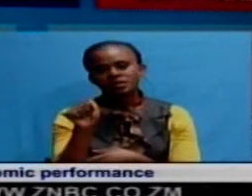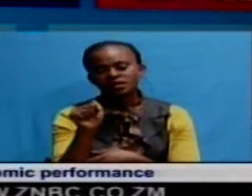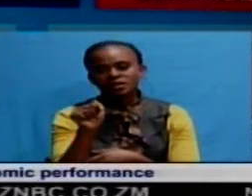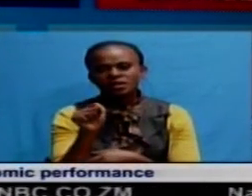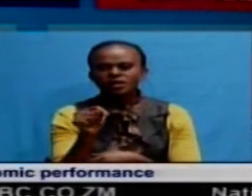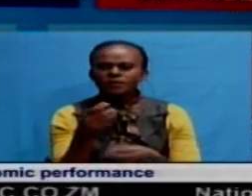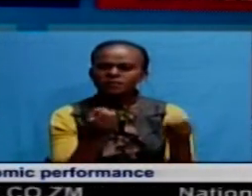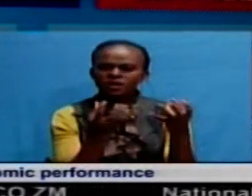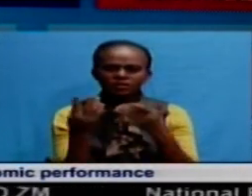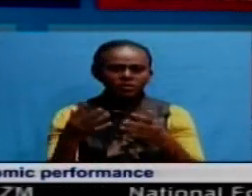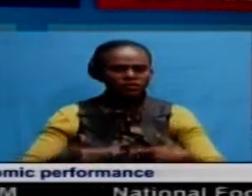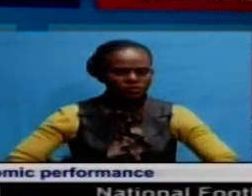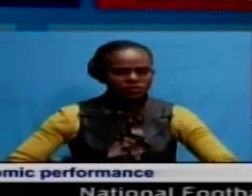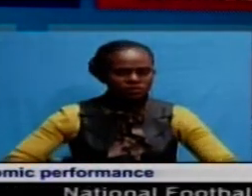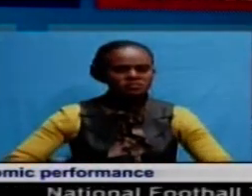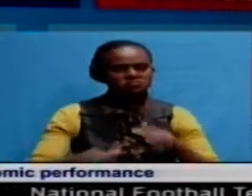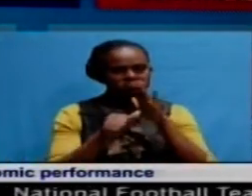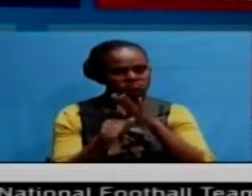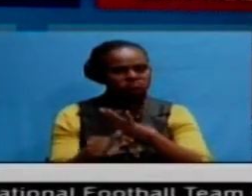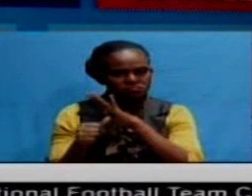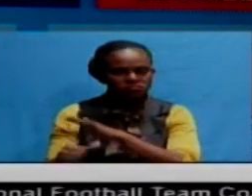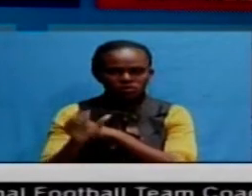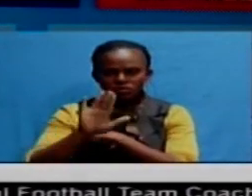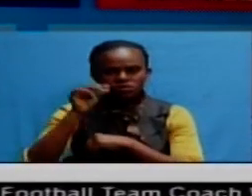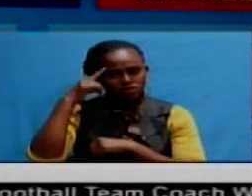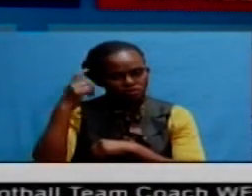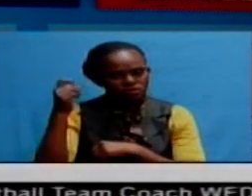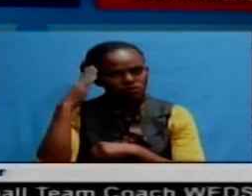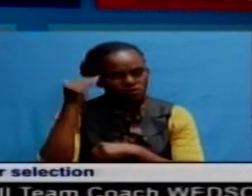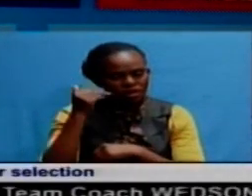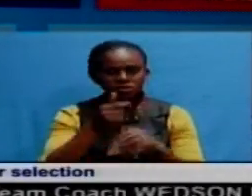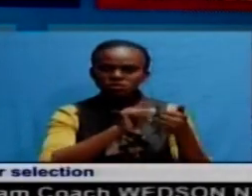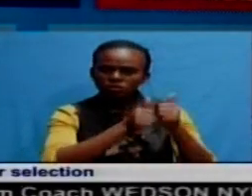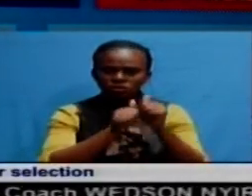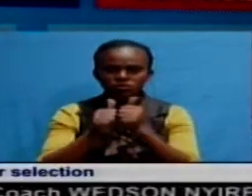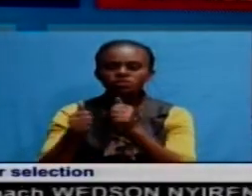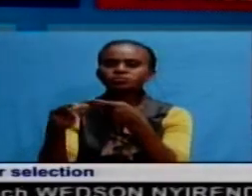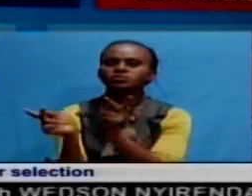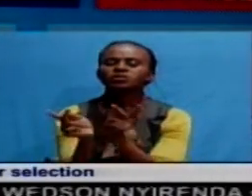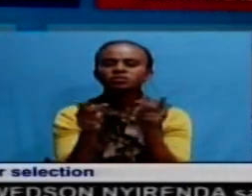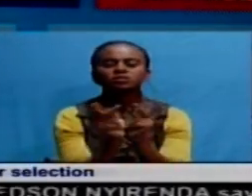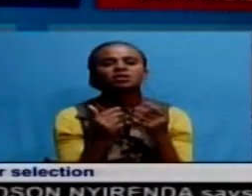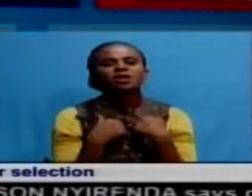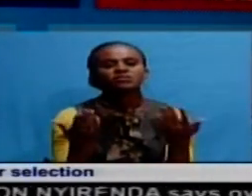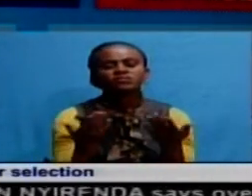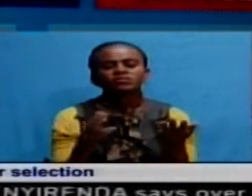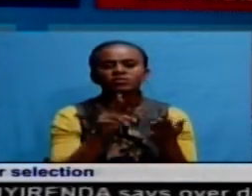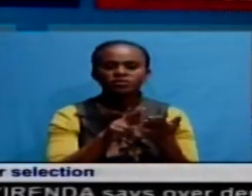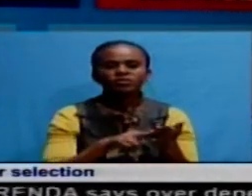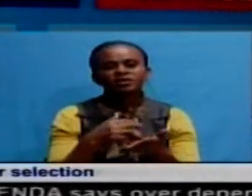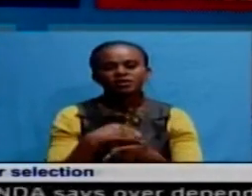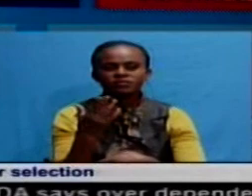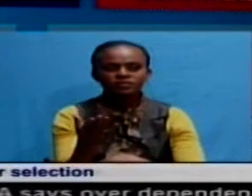says a number of youths are denied opportunities to pursue their dreams due to inadequate sports facilities. Katota has the rest of the